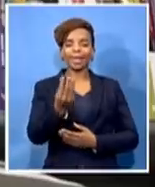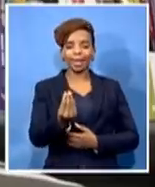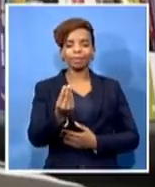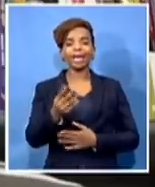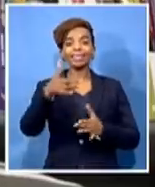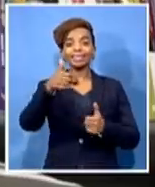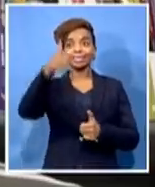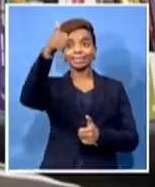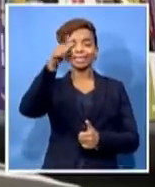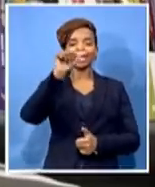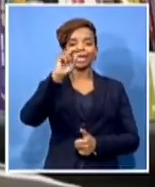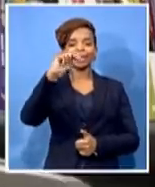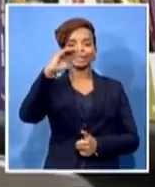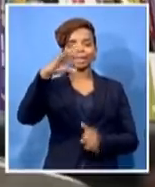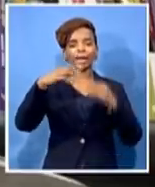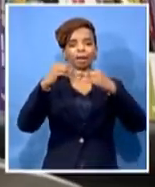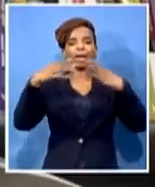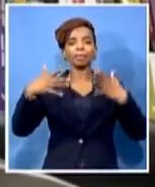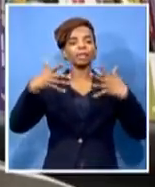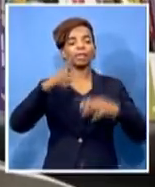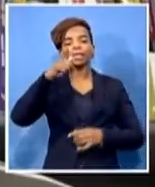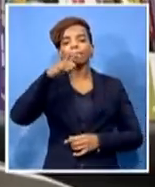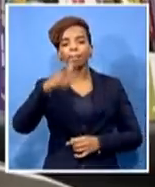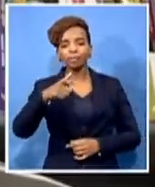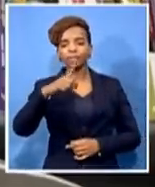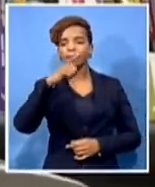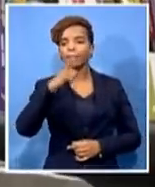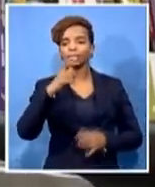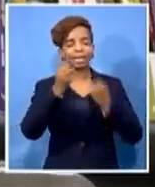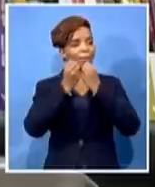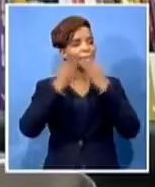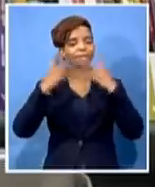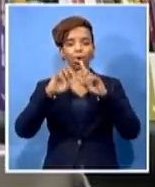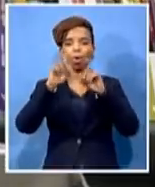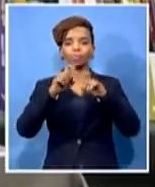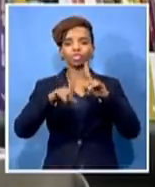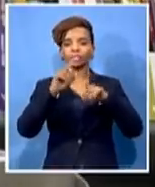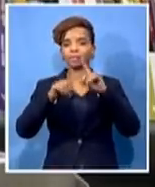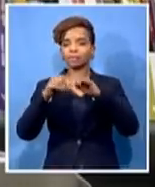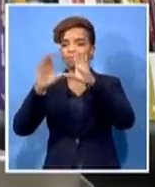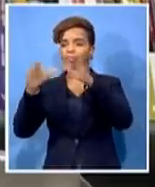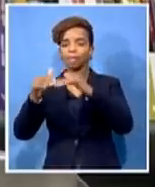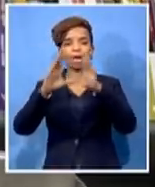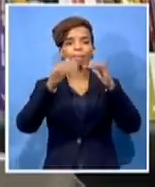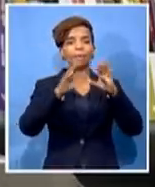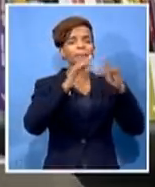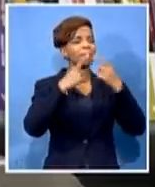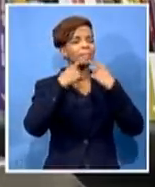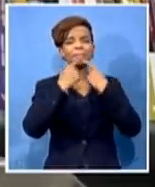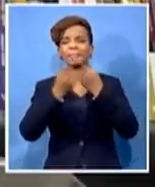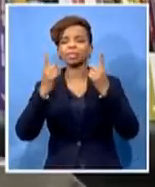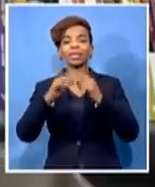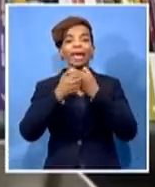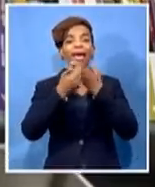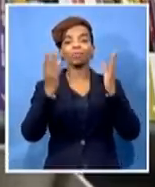mentioned in a number of commissions that are mentioned everywhere on matters related to corruption. And if the ANC